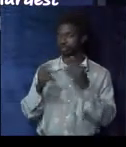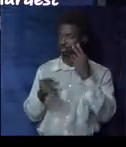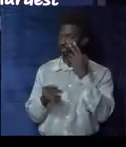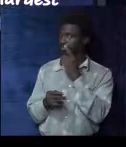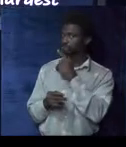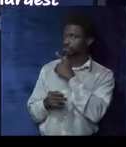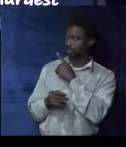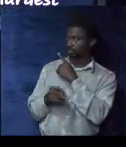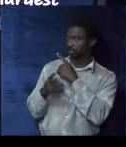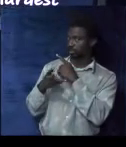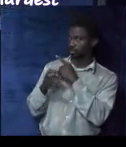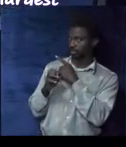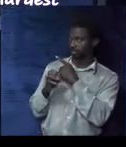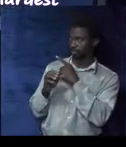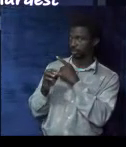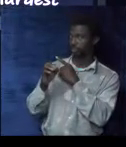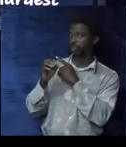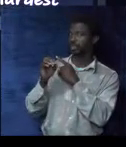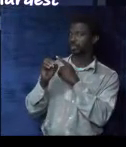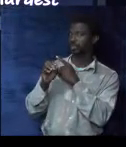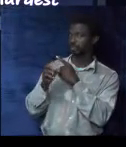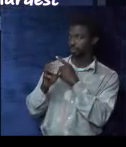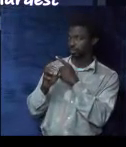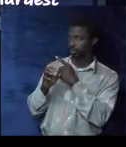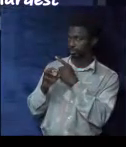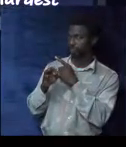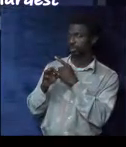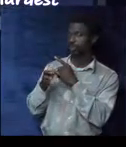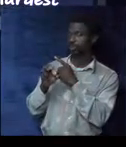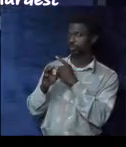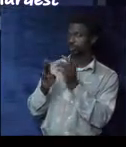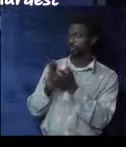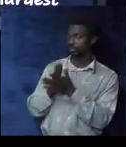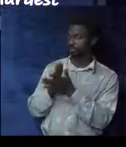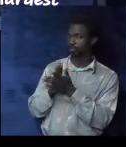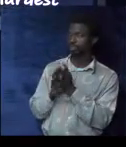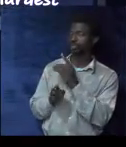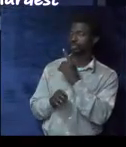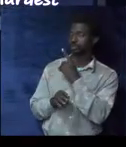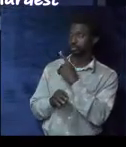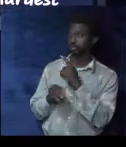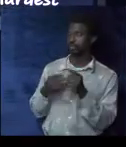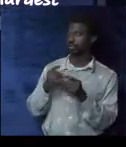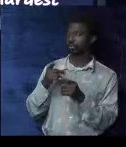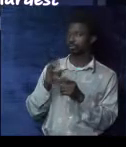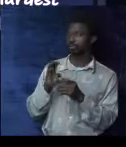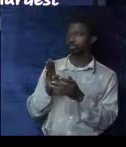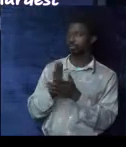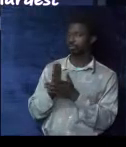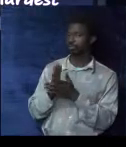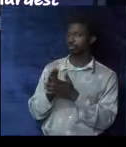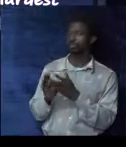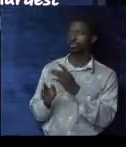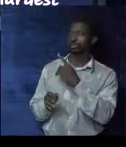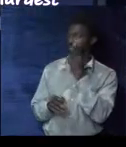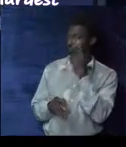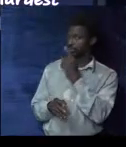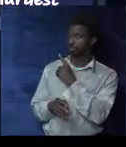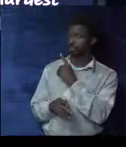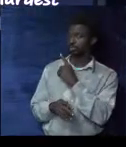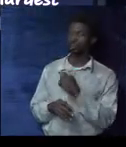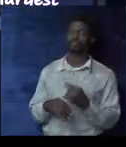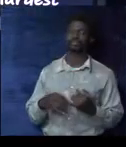one, 100 billion for this one, 900 billion for this one, and then 100 billion for this one.